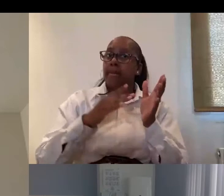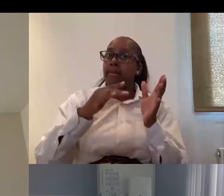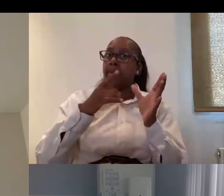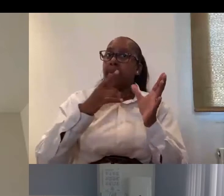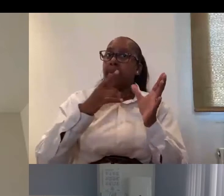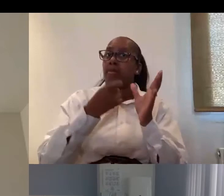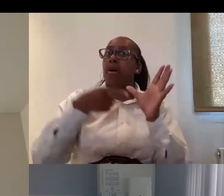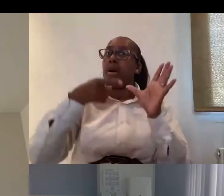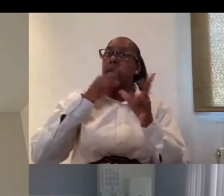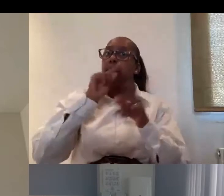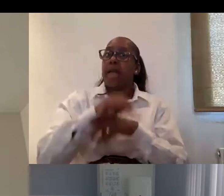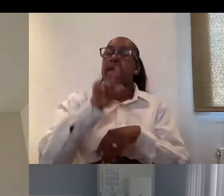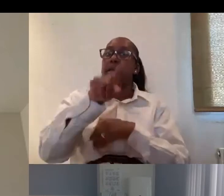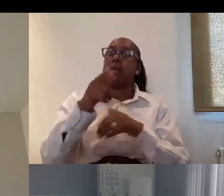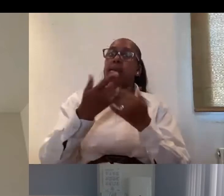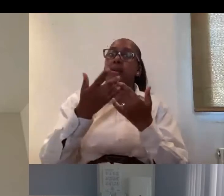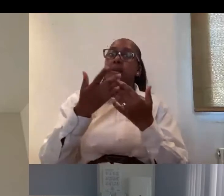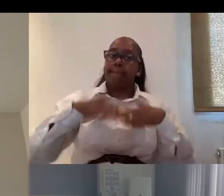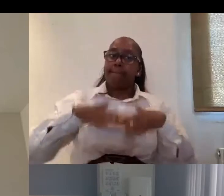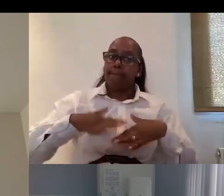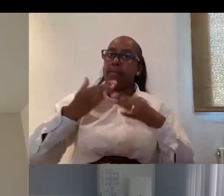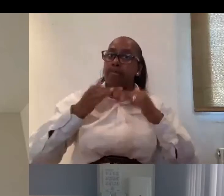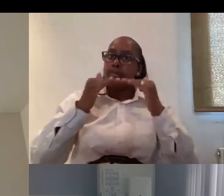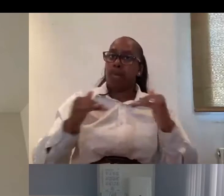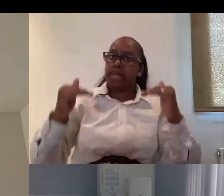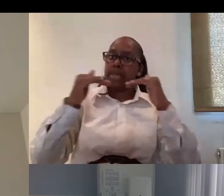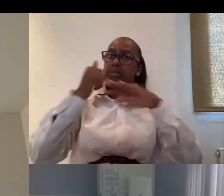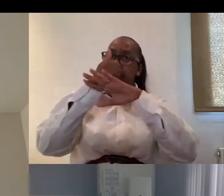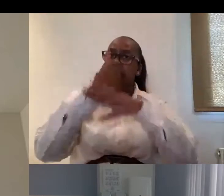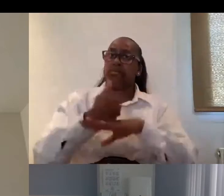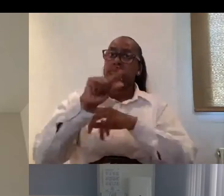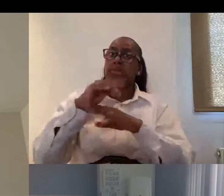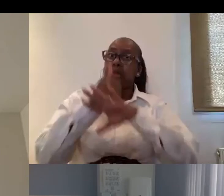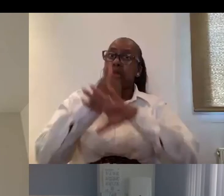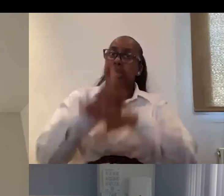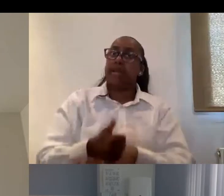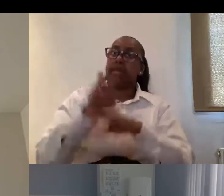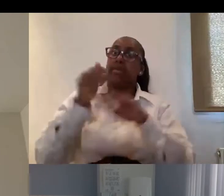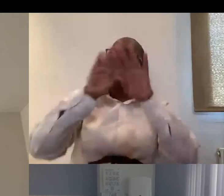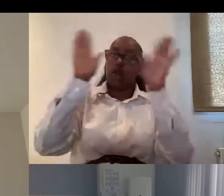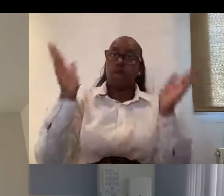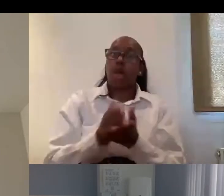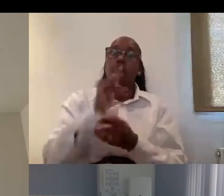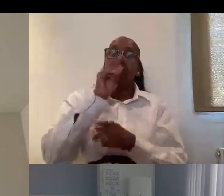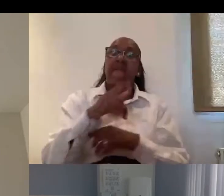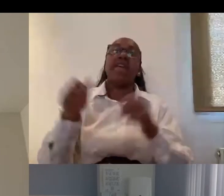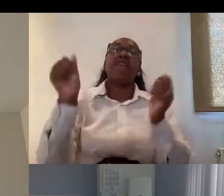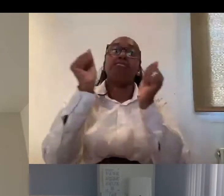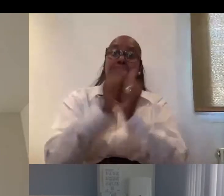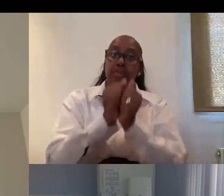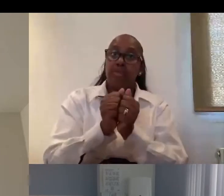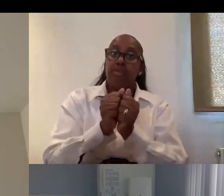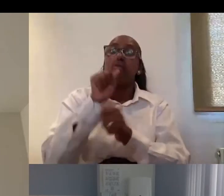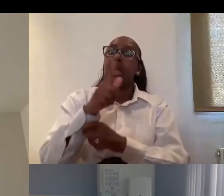have some of the most stringent safety standards and analytical standards in the world. So if they've approved the vaccines, we